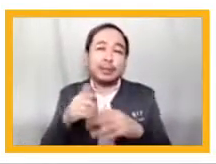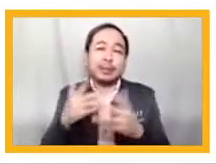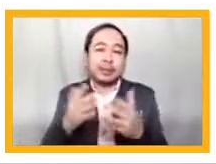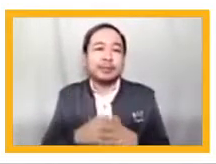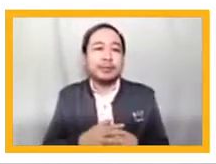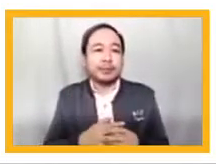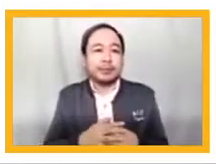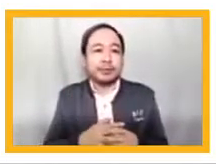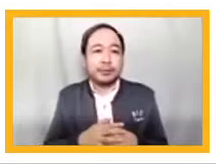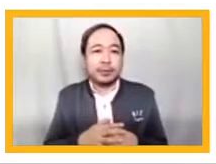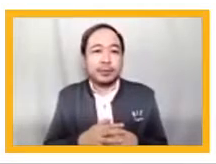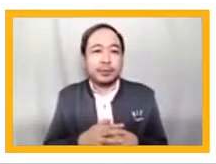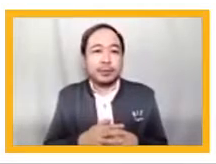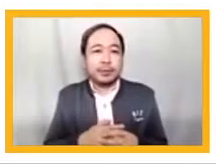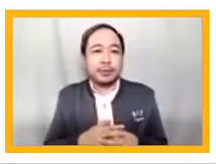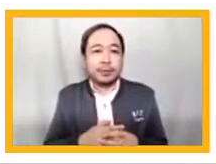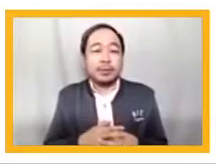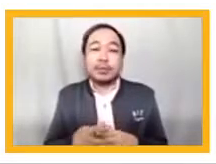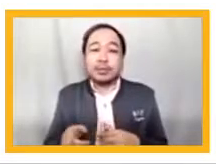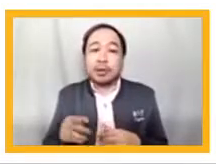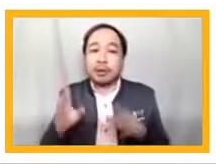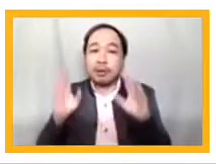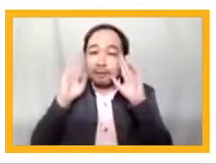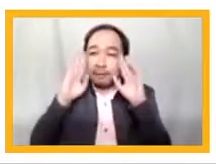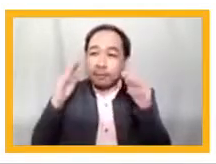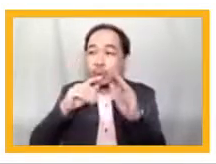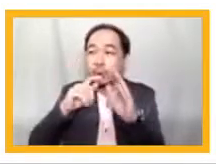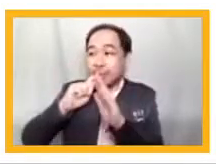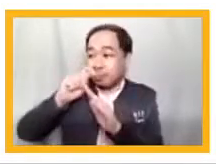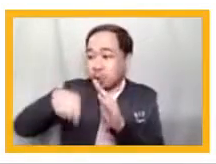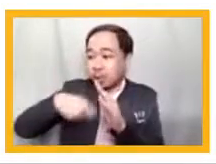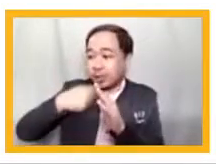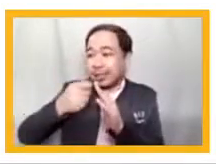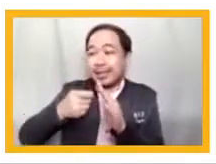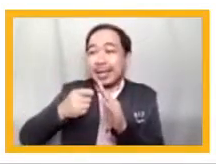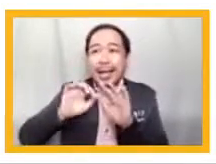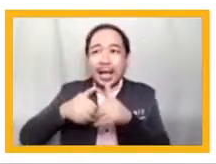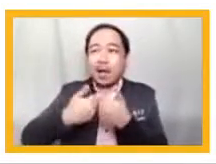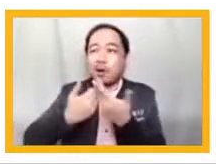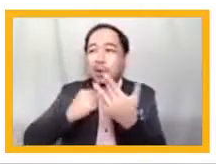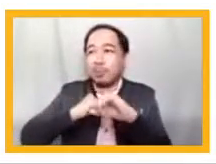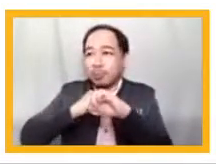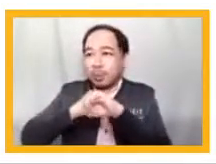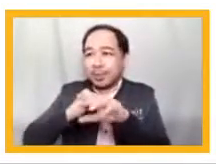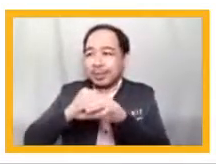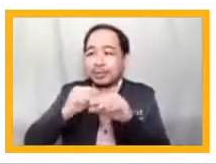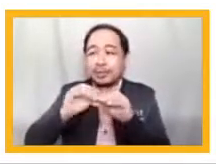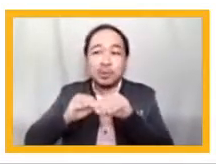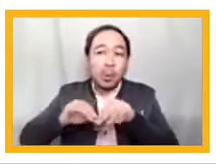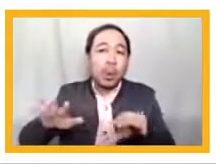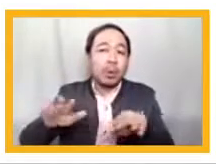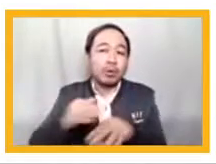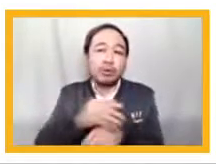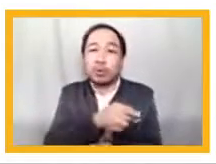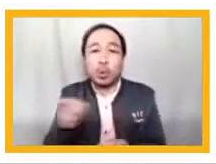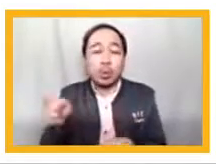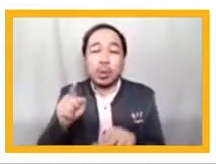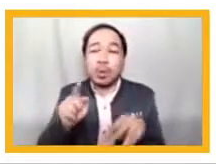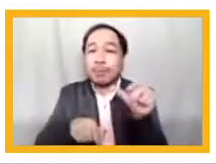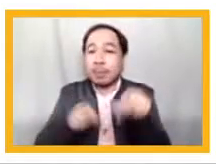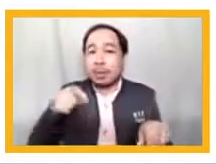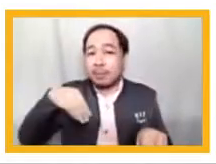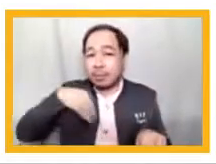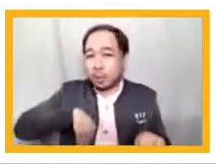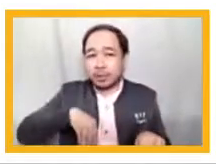the commercializations of the project rather than the research as we done before.